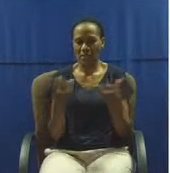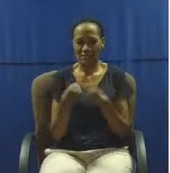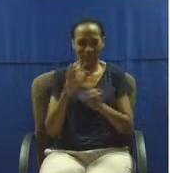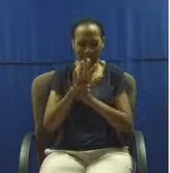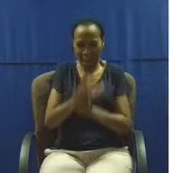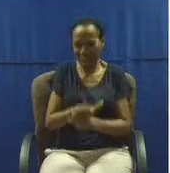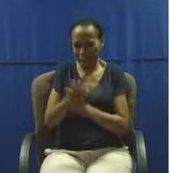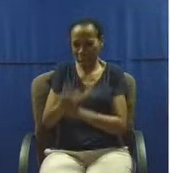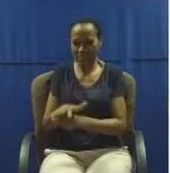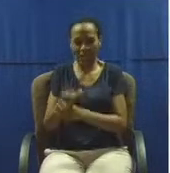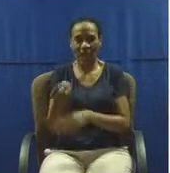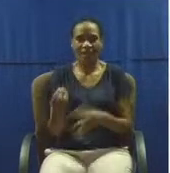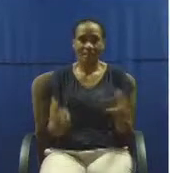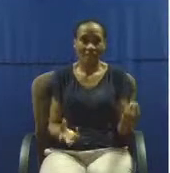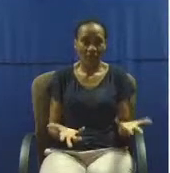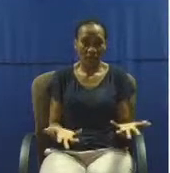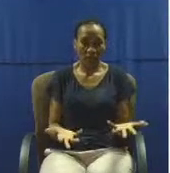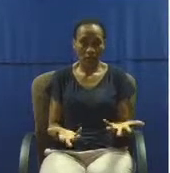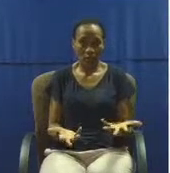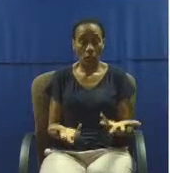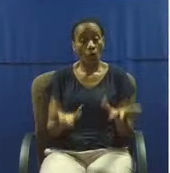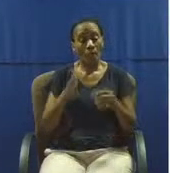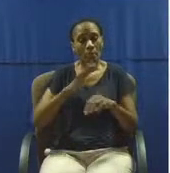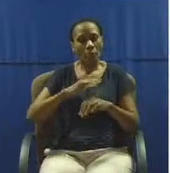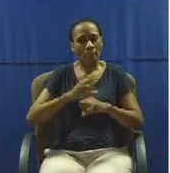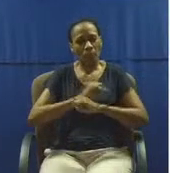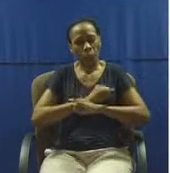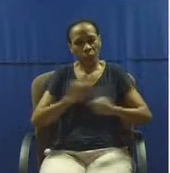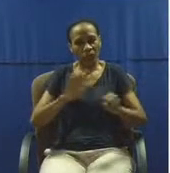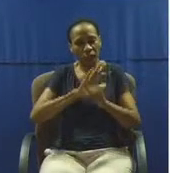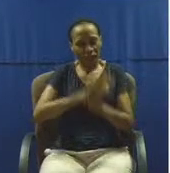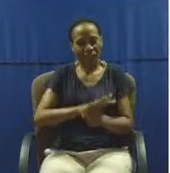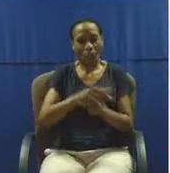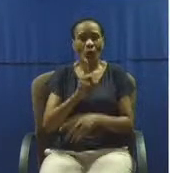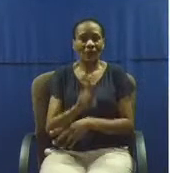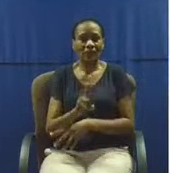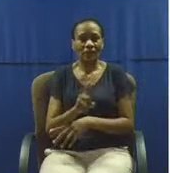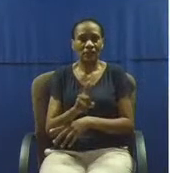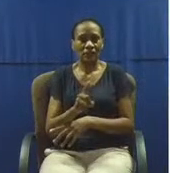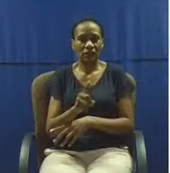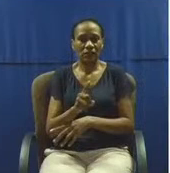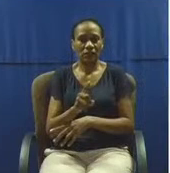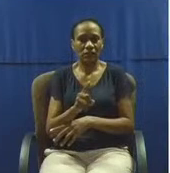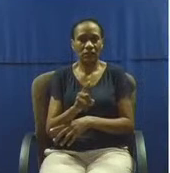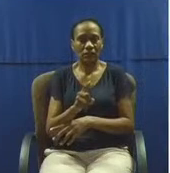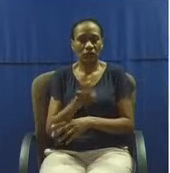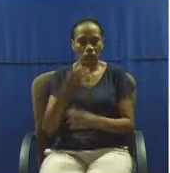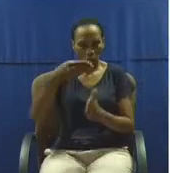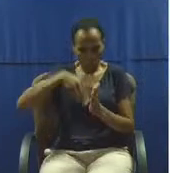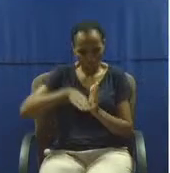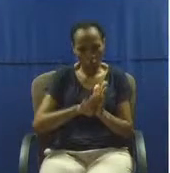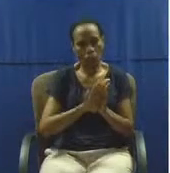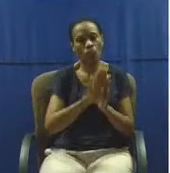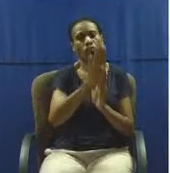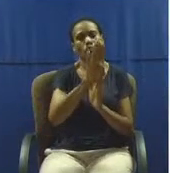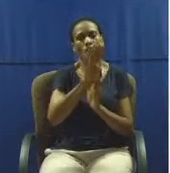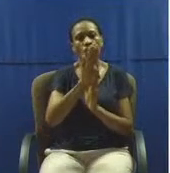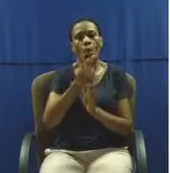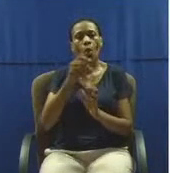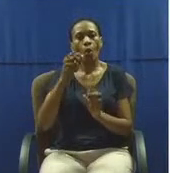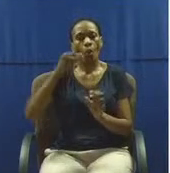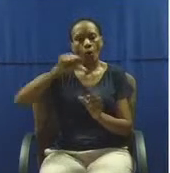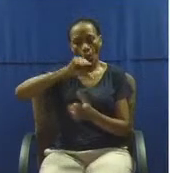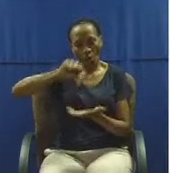pressures. The most immediate of these pressures is the sharp increase in the international price of